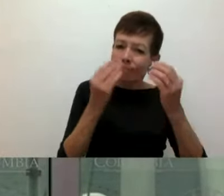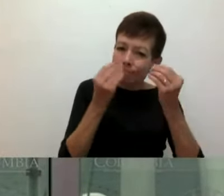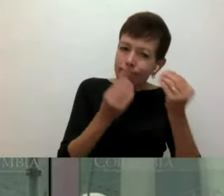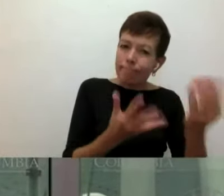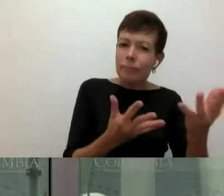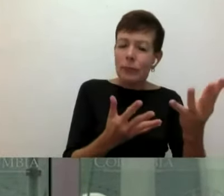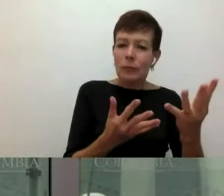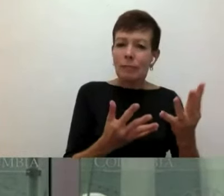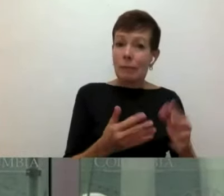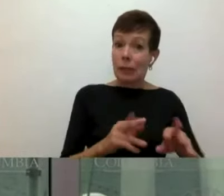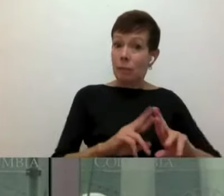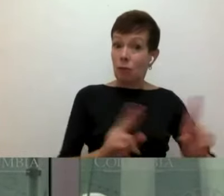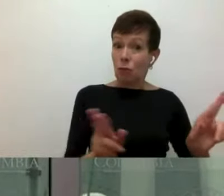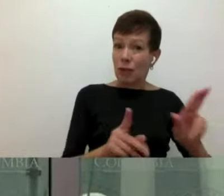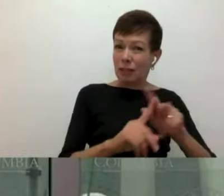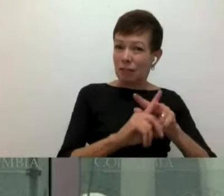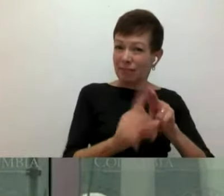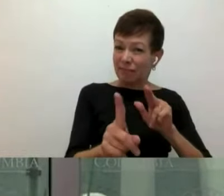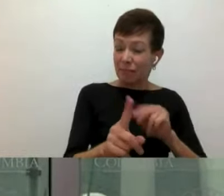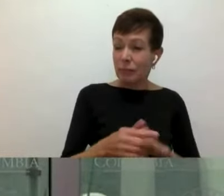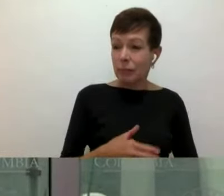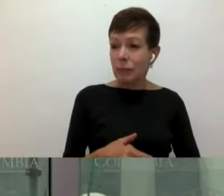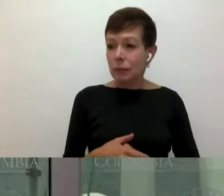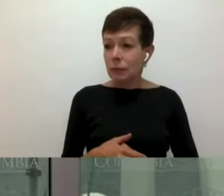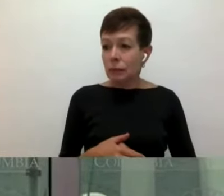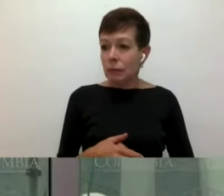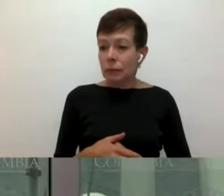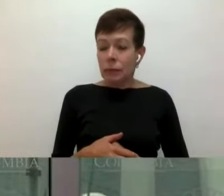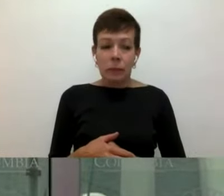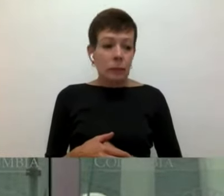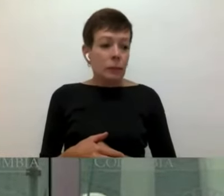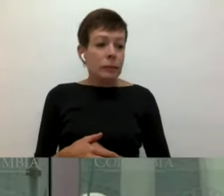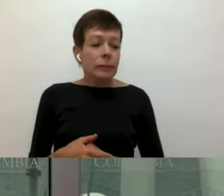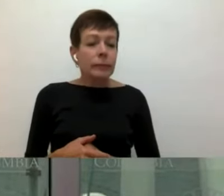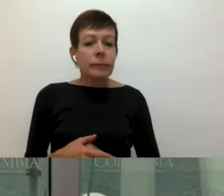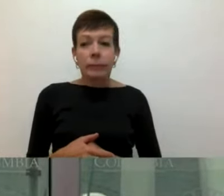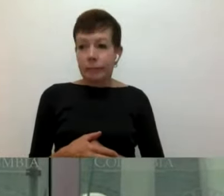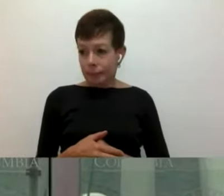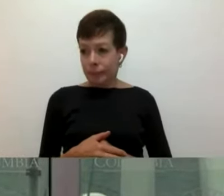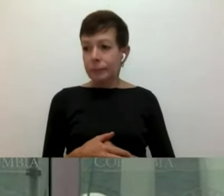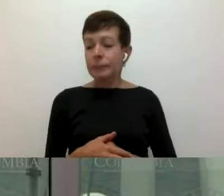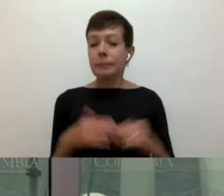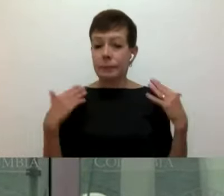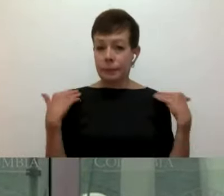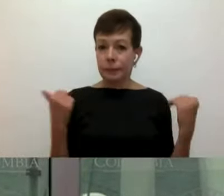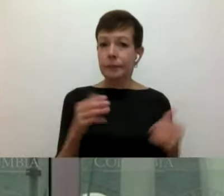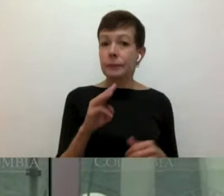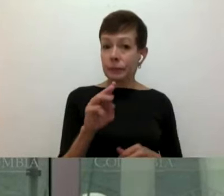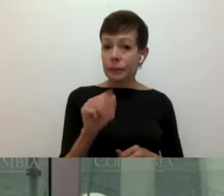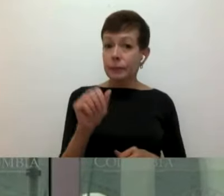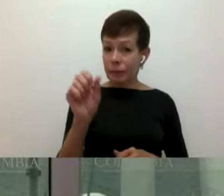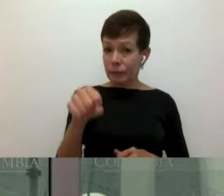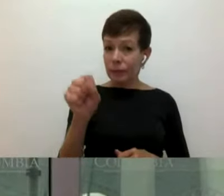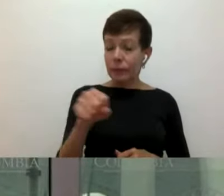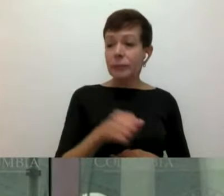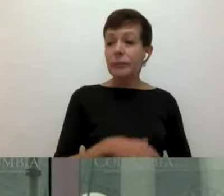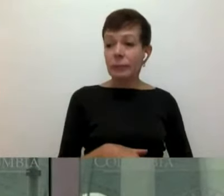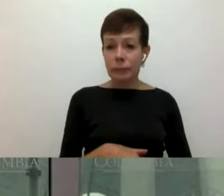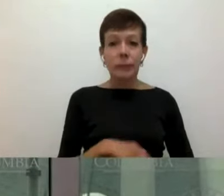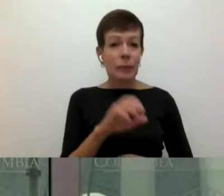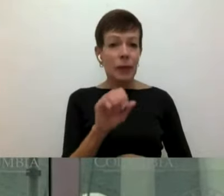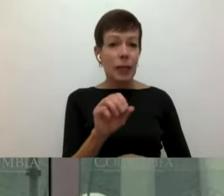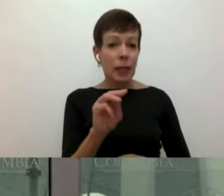or helping smaller regional districts with communications during a time that they're under wildfire threat?